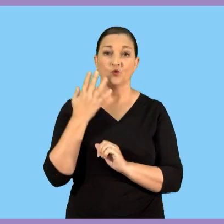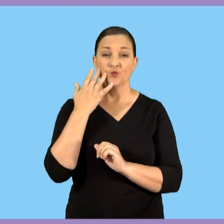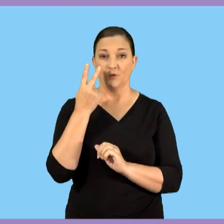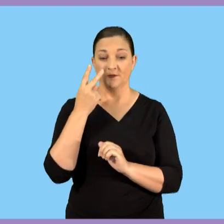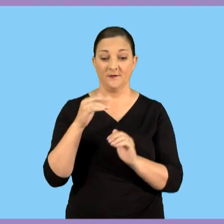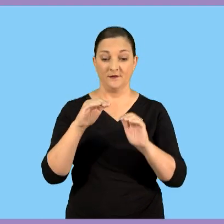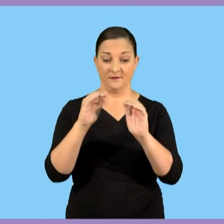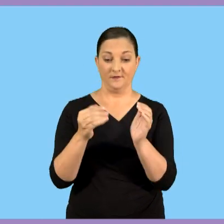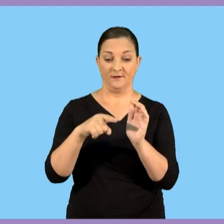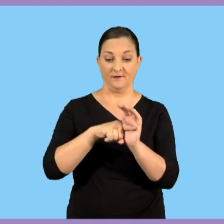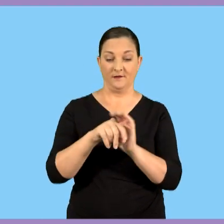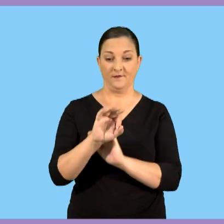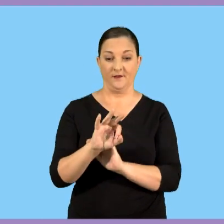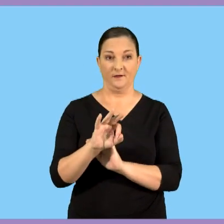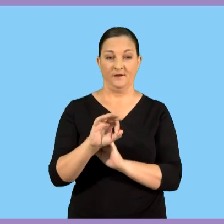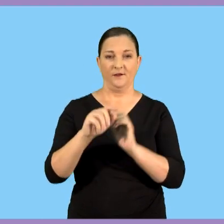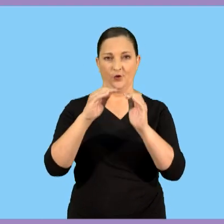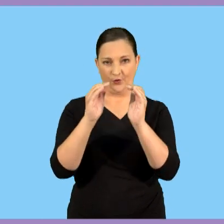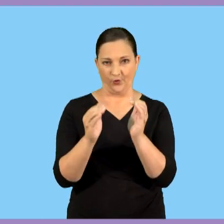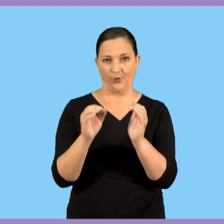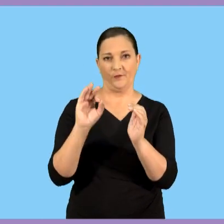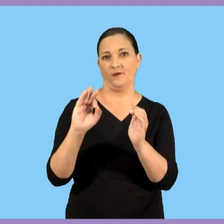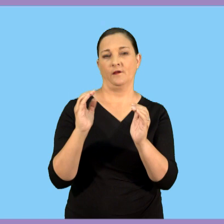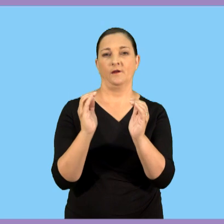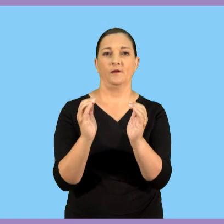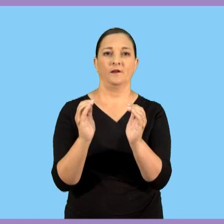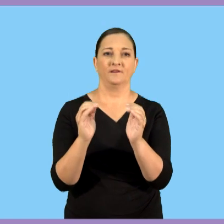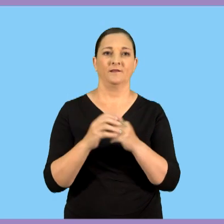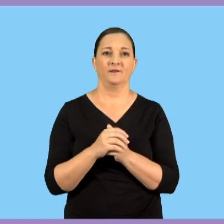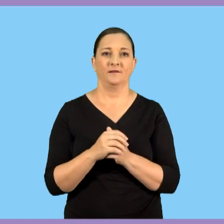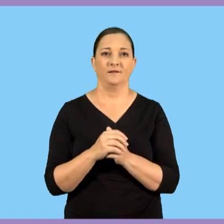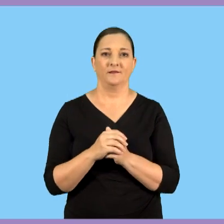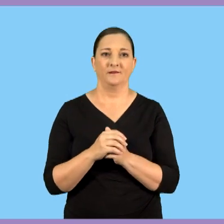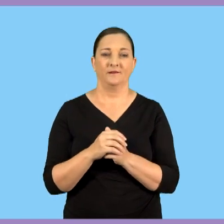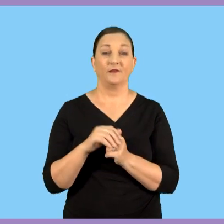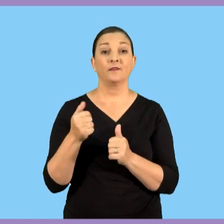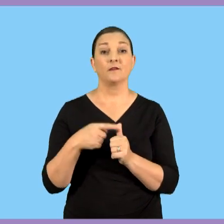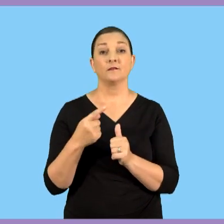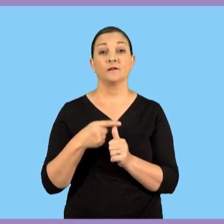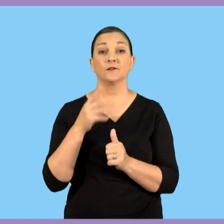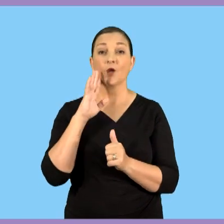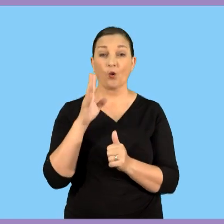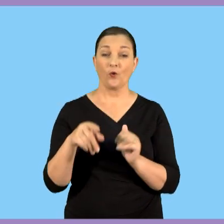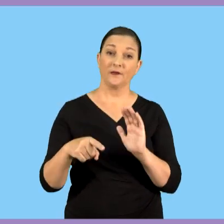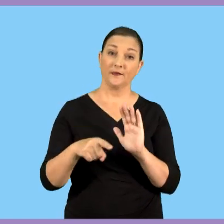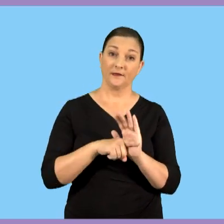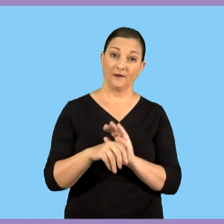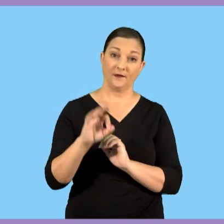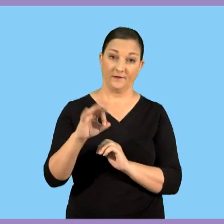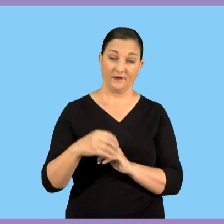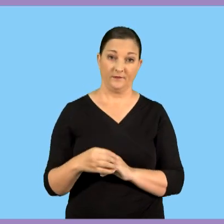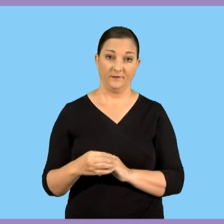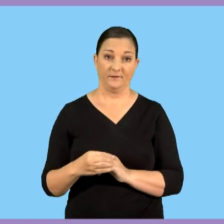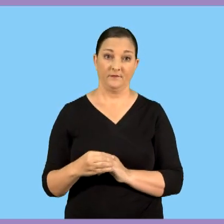negative 27 comes from a negative 3 cubed. That means our answer is going to be a negative